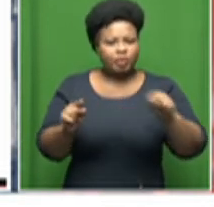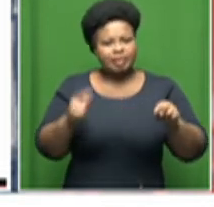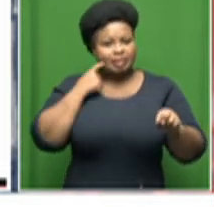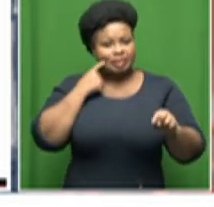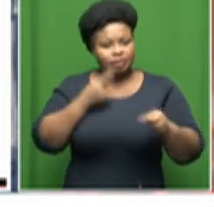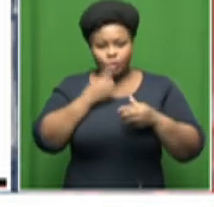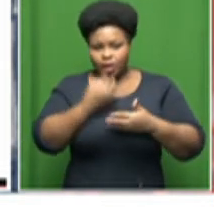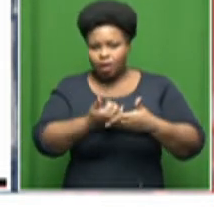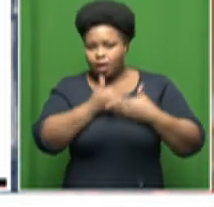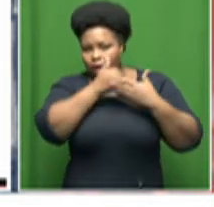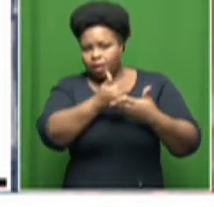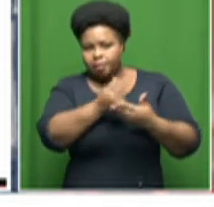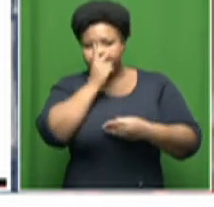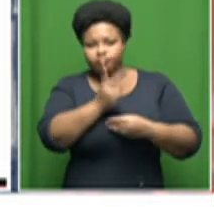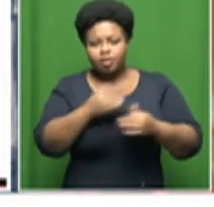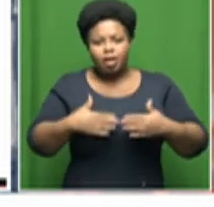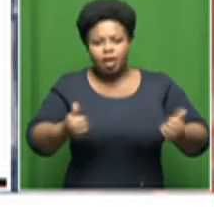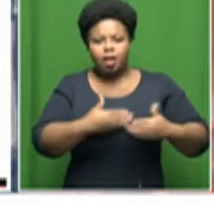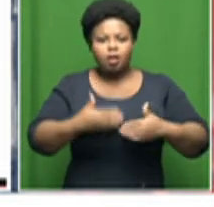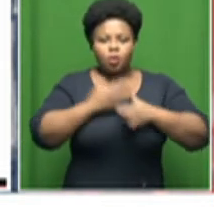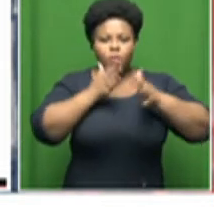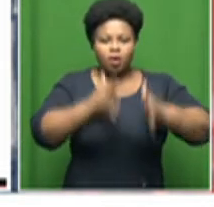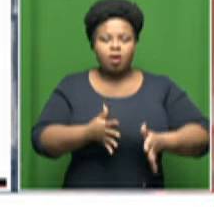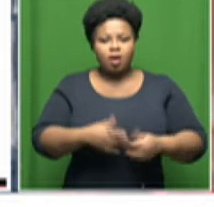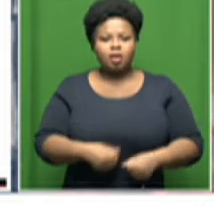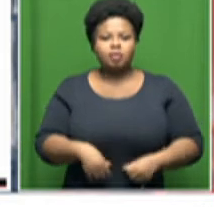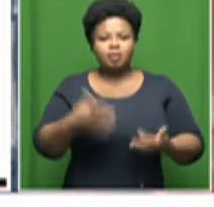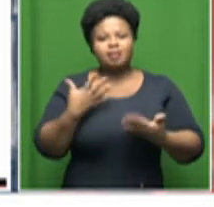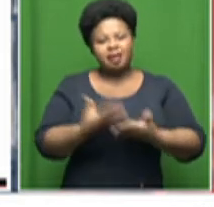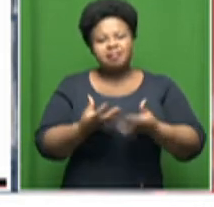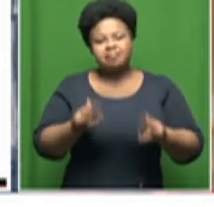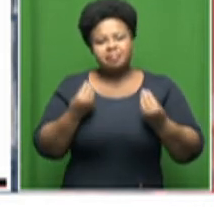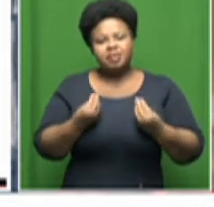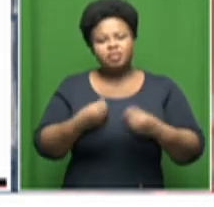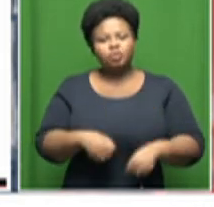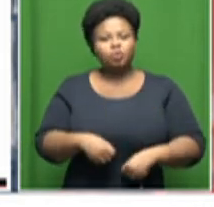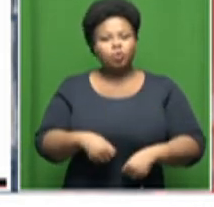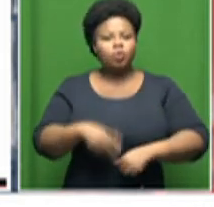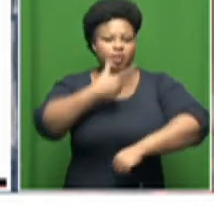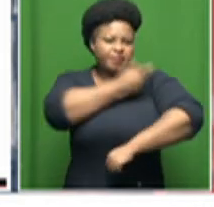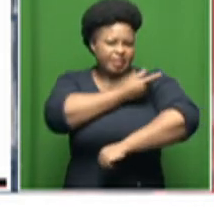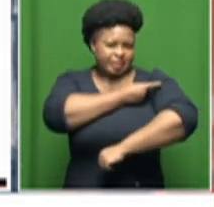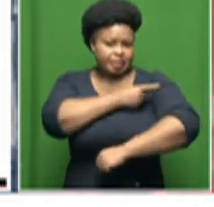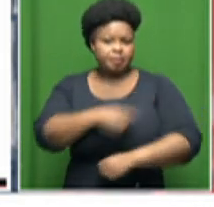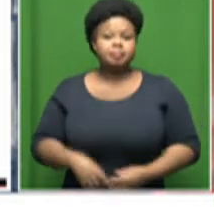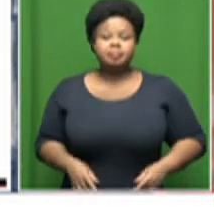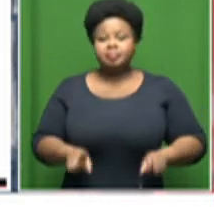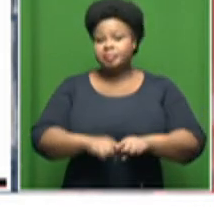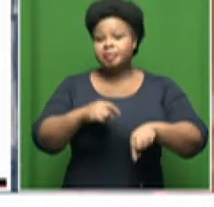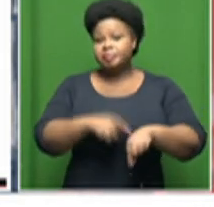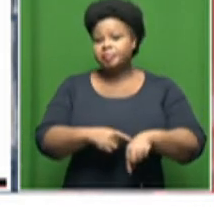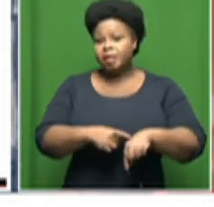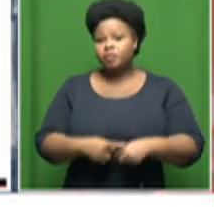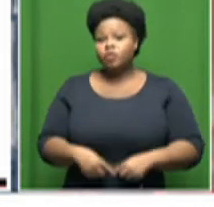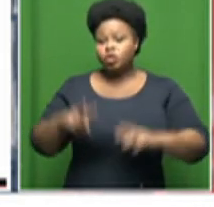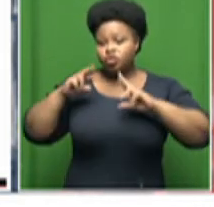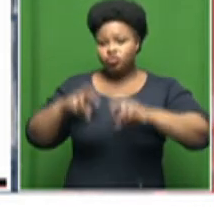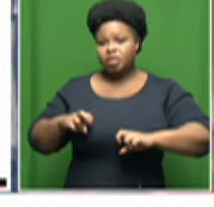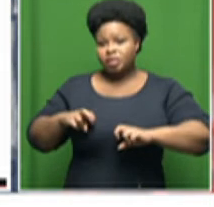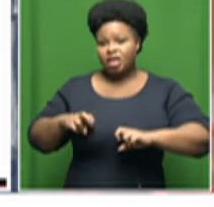help the healthcare workers access the A26 vaccine. Not only do we have vaccine research sites